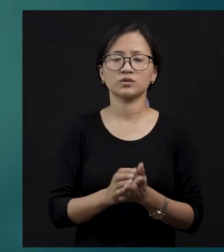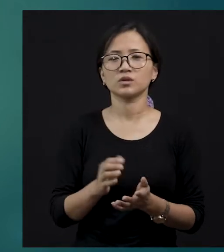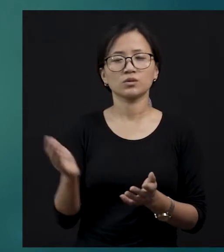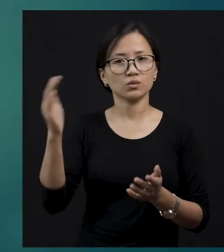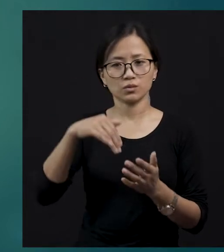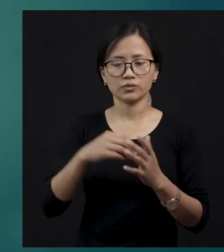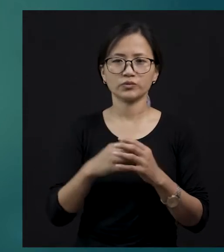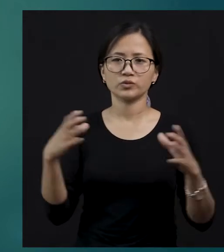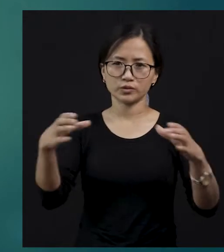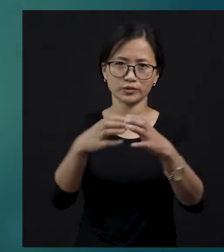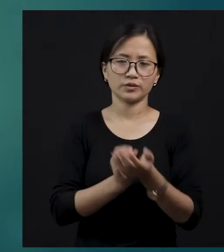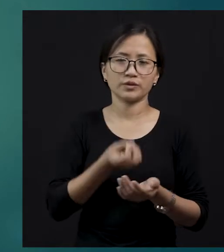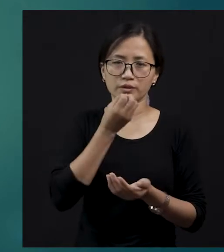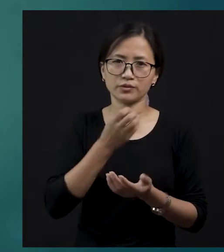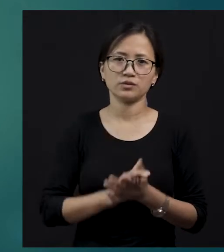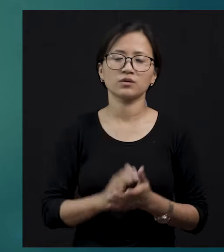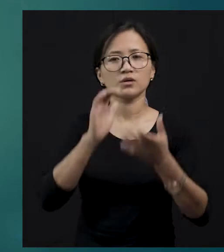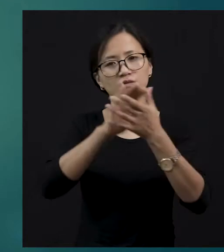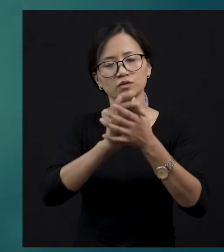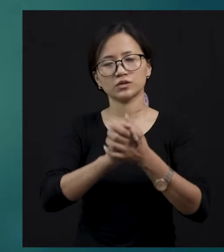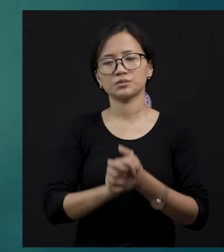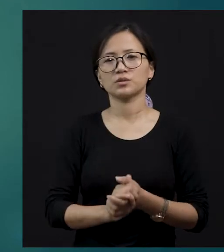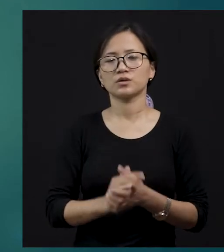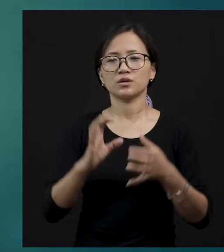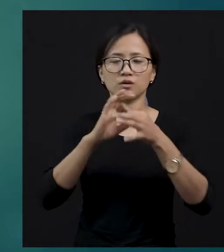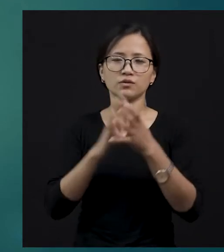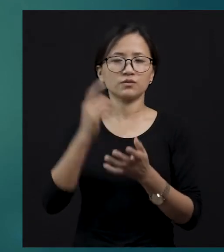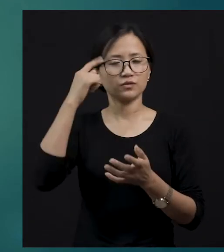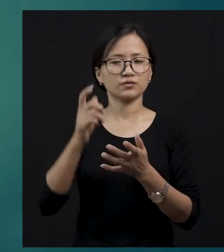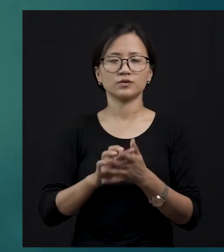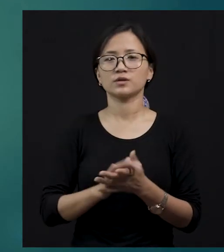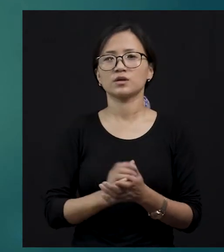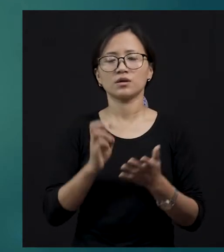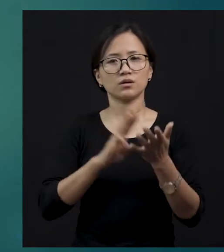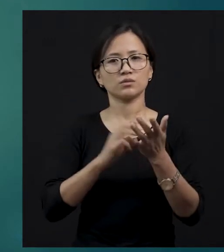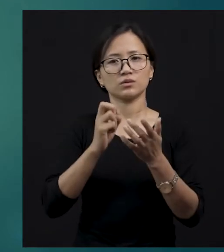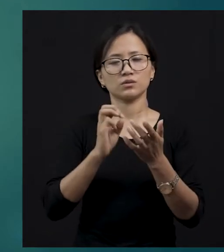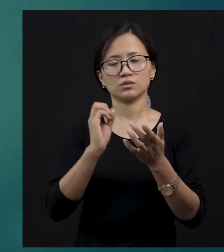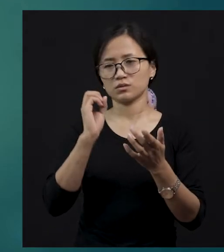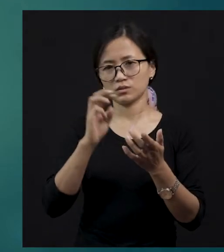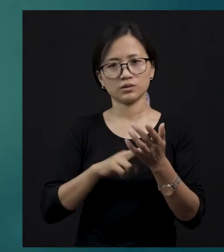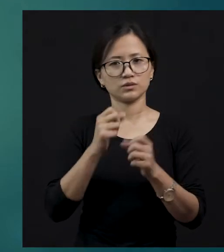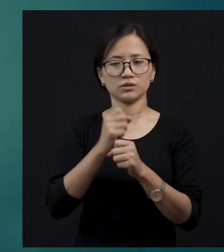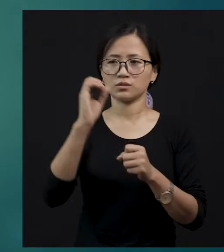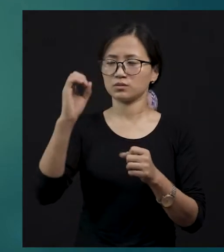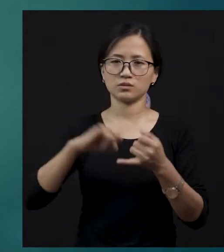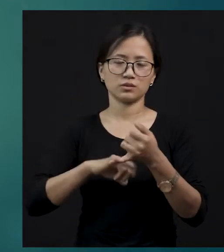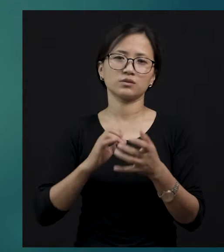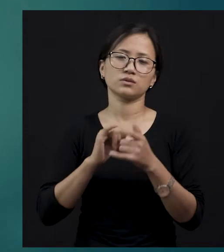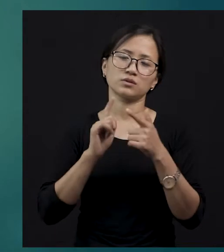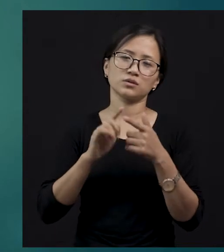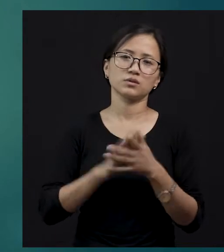another together and have it. That is the friendship of the mongoose. They don't want to go out separately or individually. That means they are